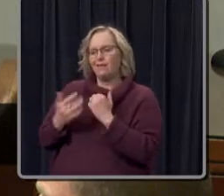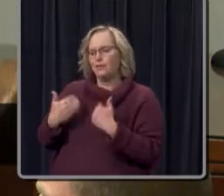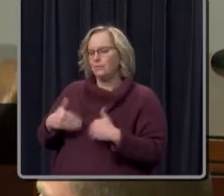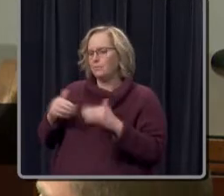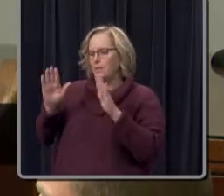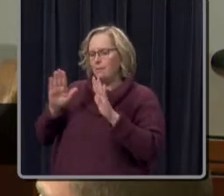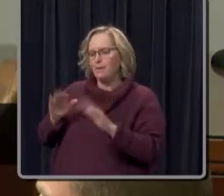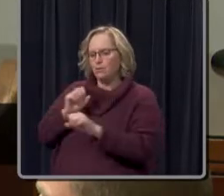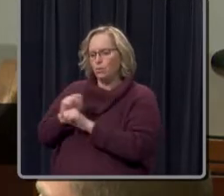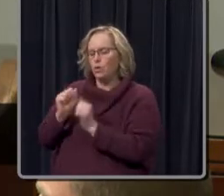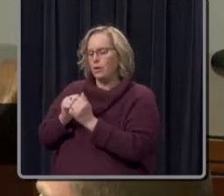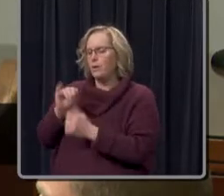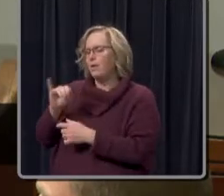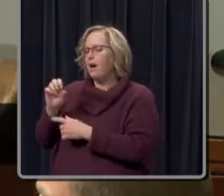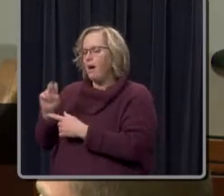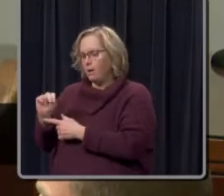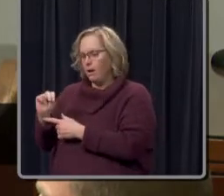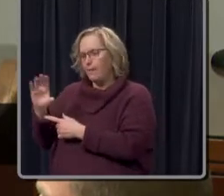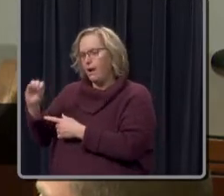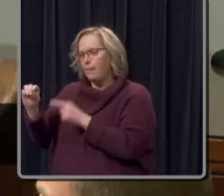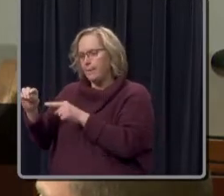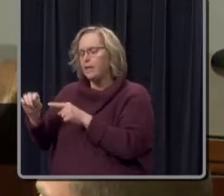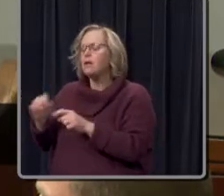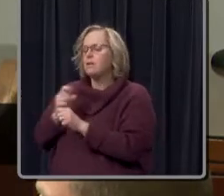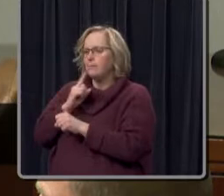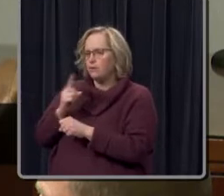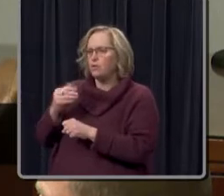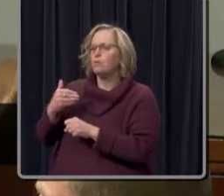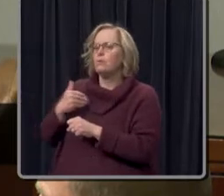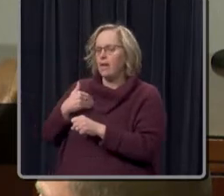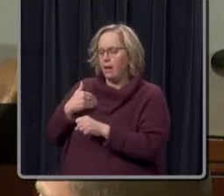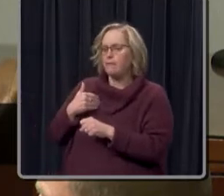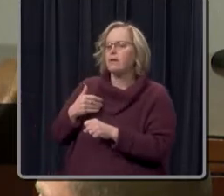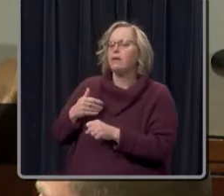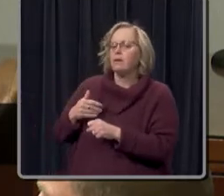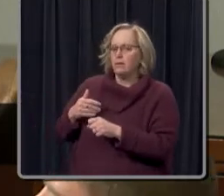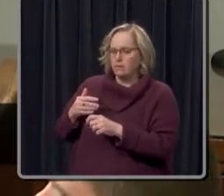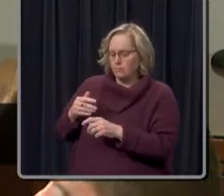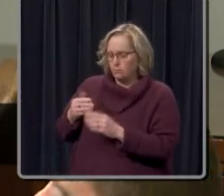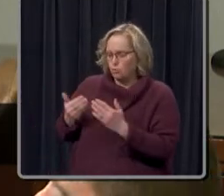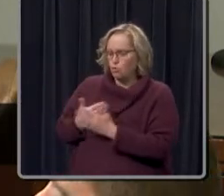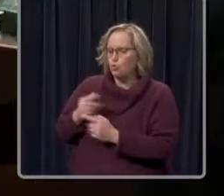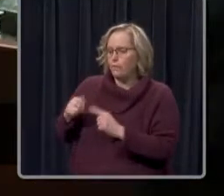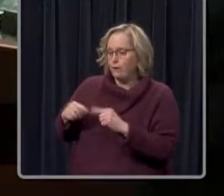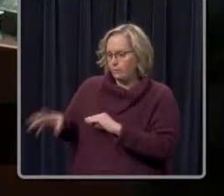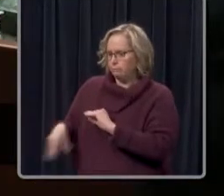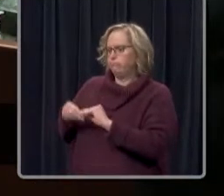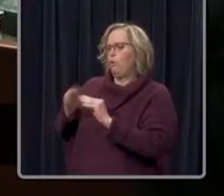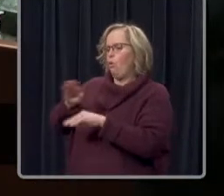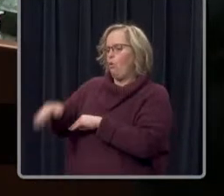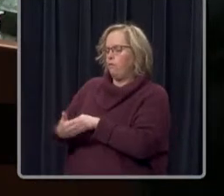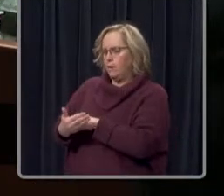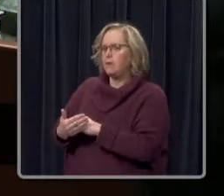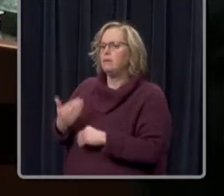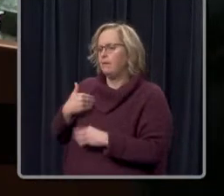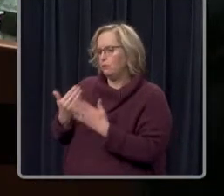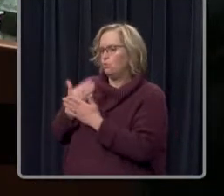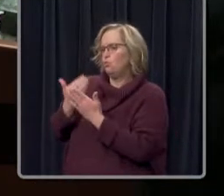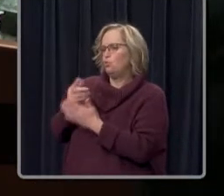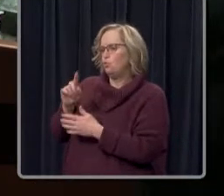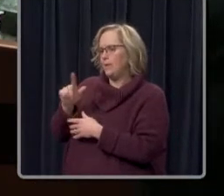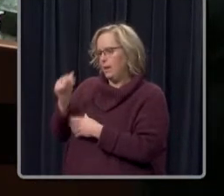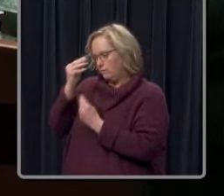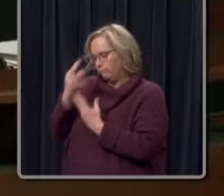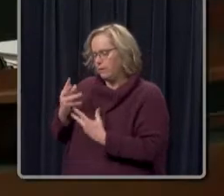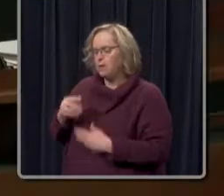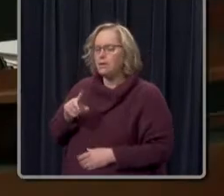we have all of that, like right there, rolls overnight, fresh data ready for us to go. I want to share it for a lot of folks. Data is